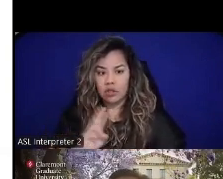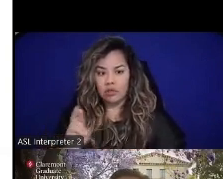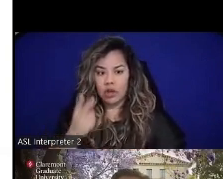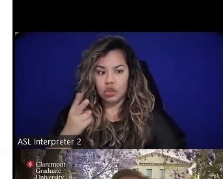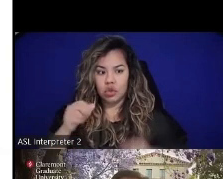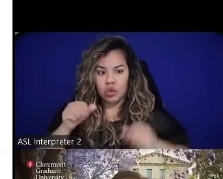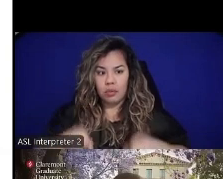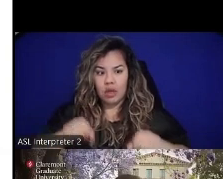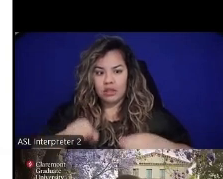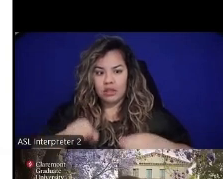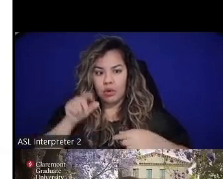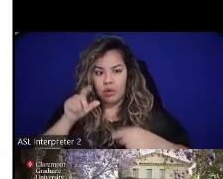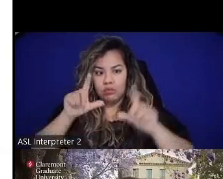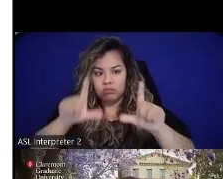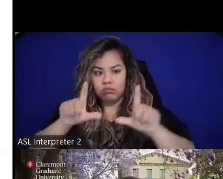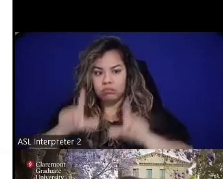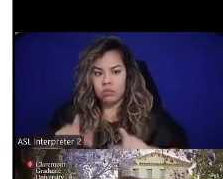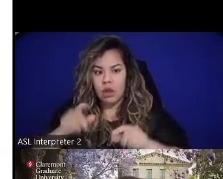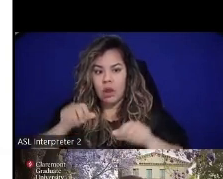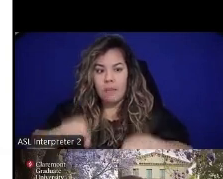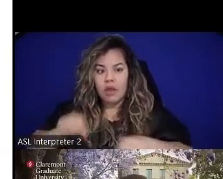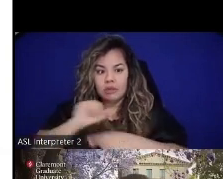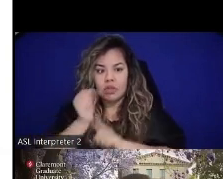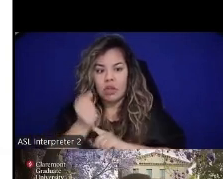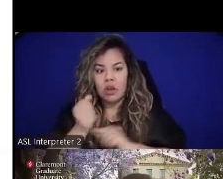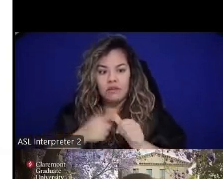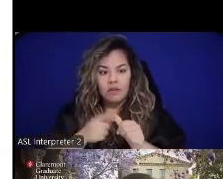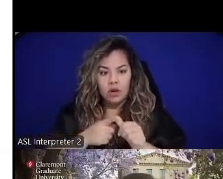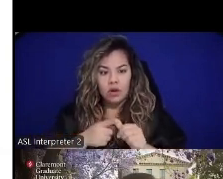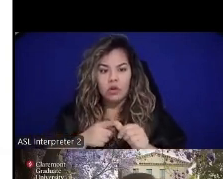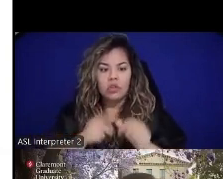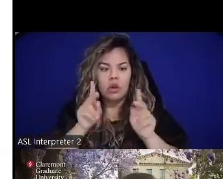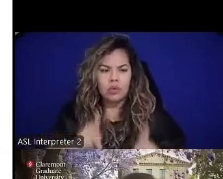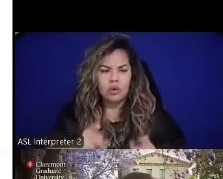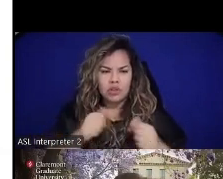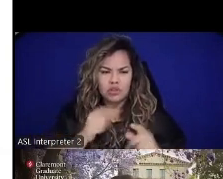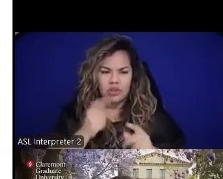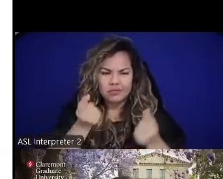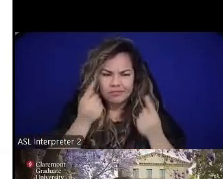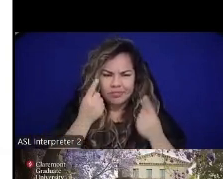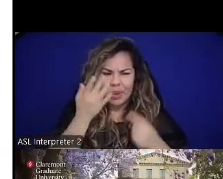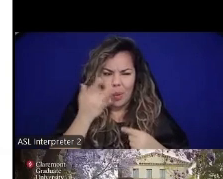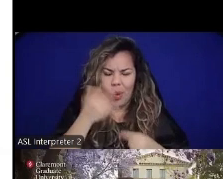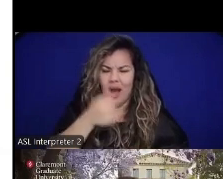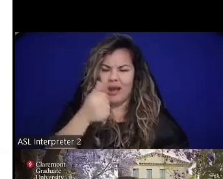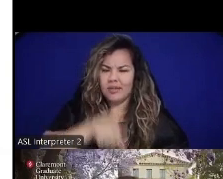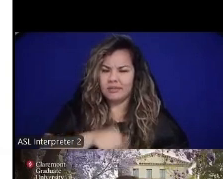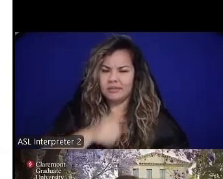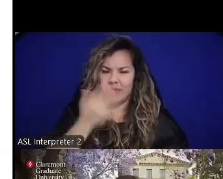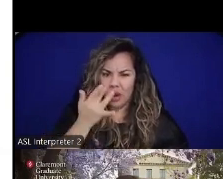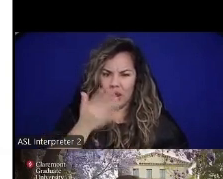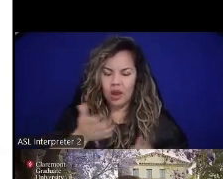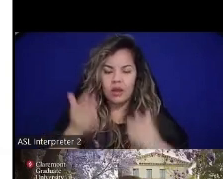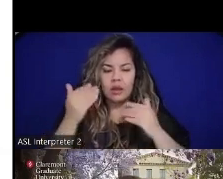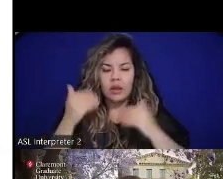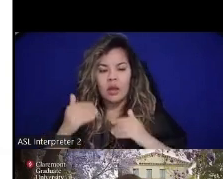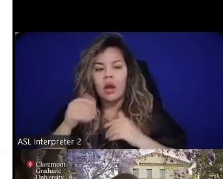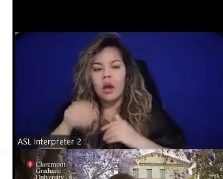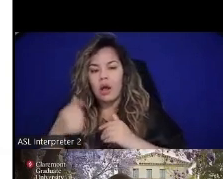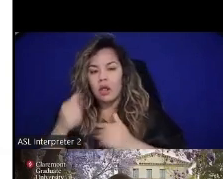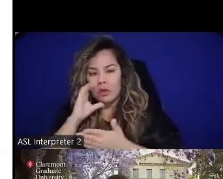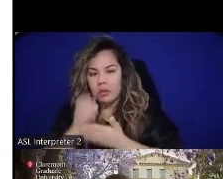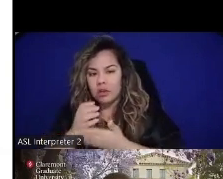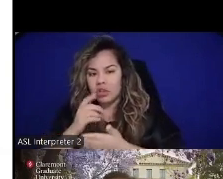trying to understand why they received a desk reject on their manuscript. The second is a researcher celebrating